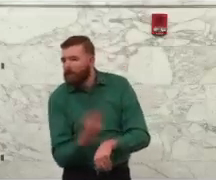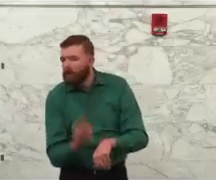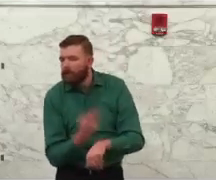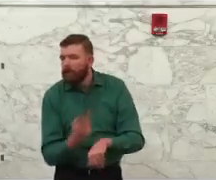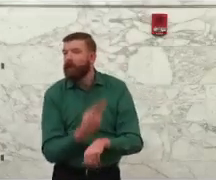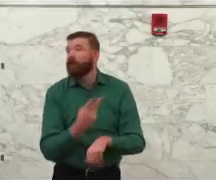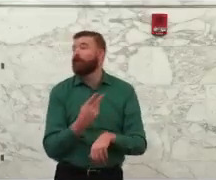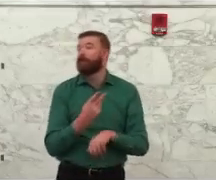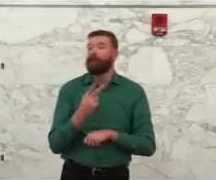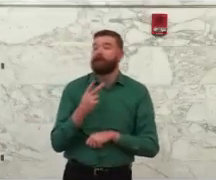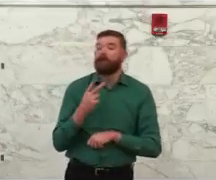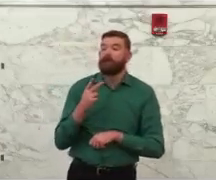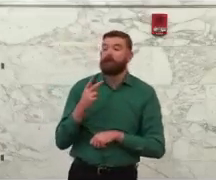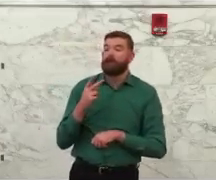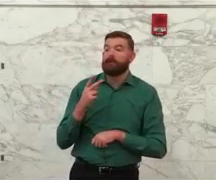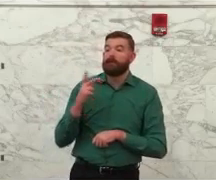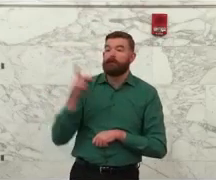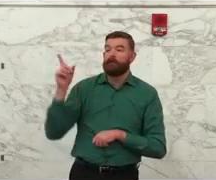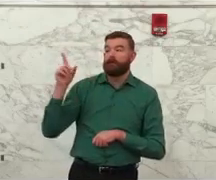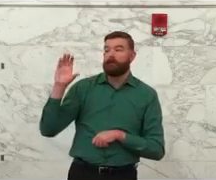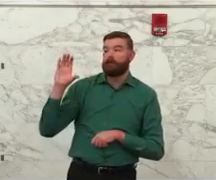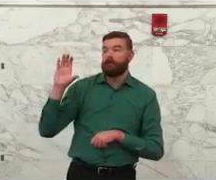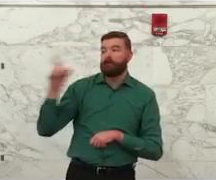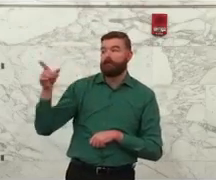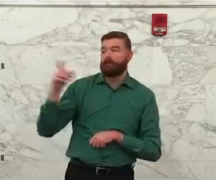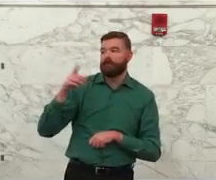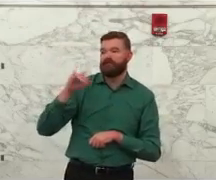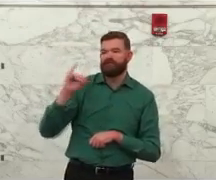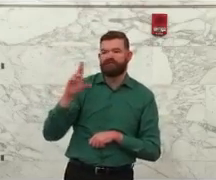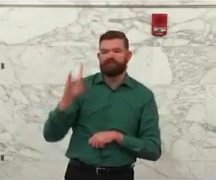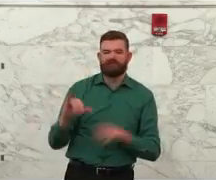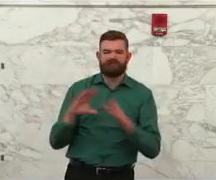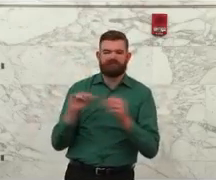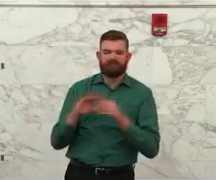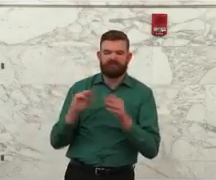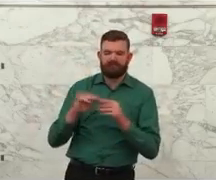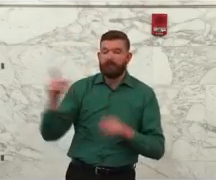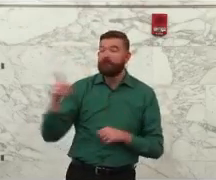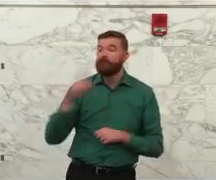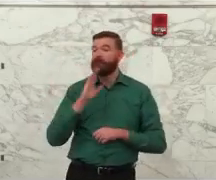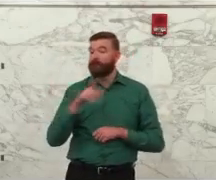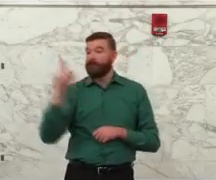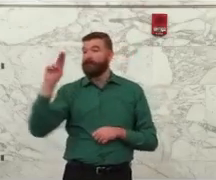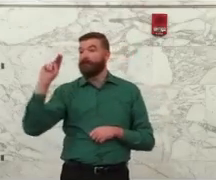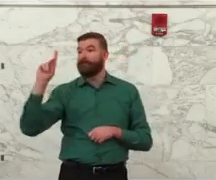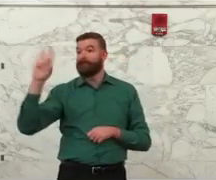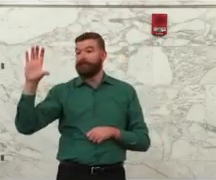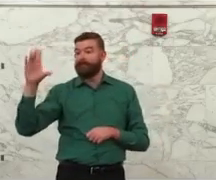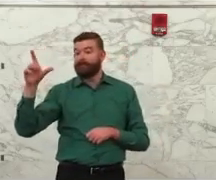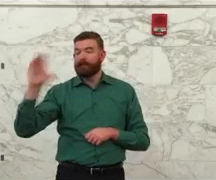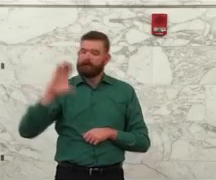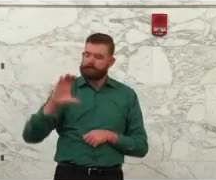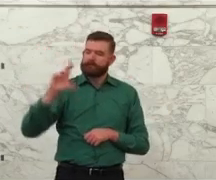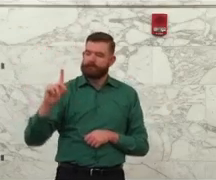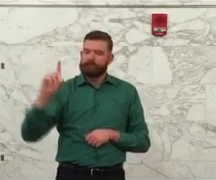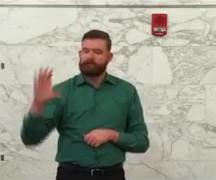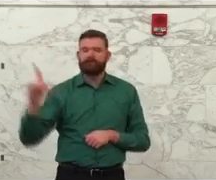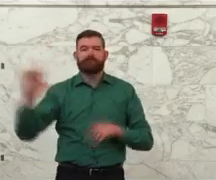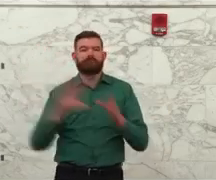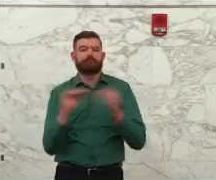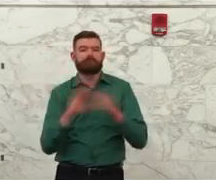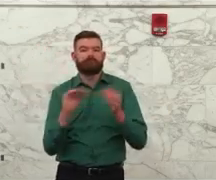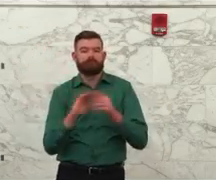guidance, particularly looking at the conservation of the N95s if you're running low on that. On my way here, I